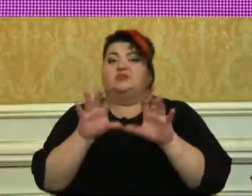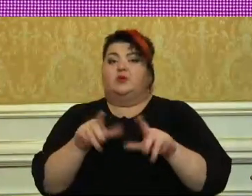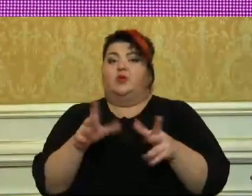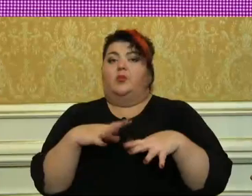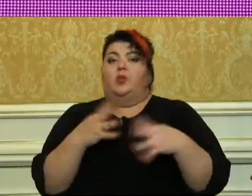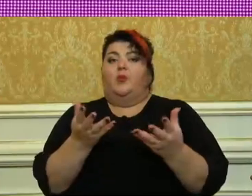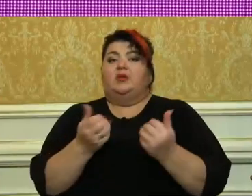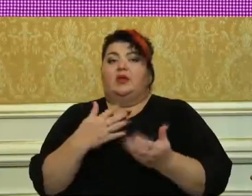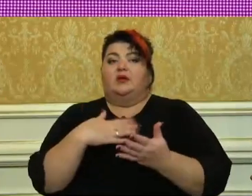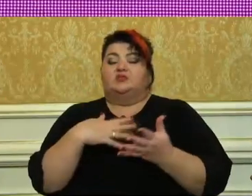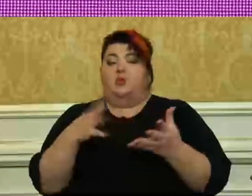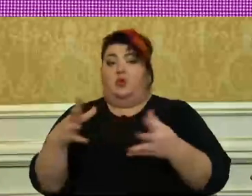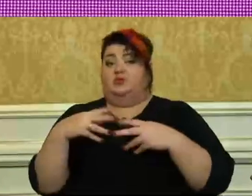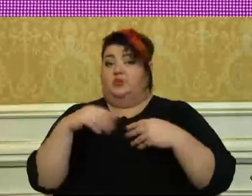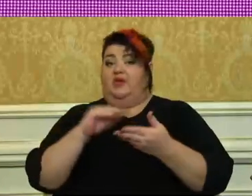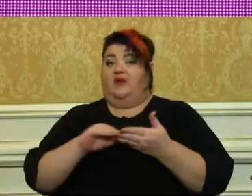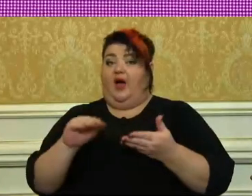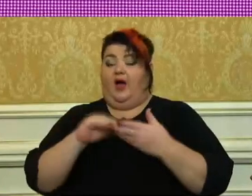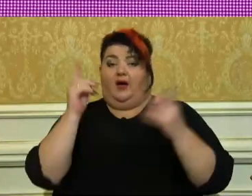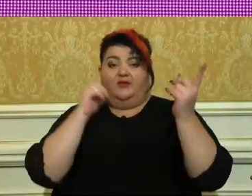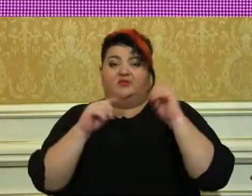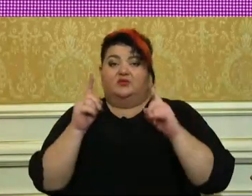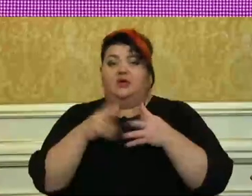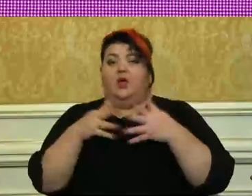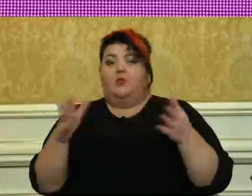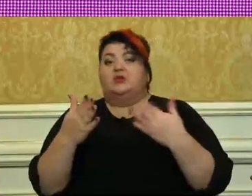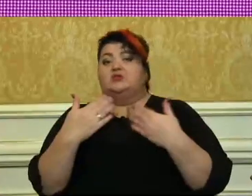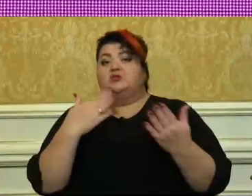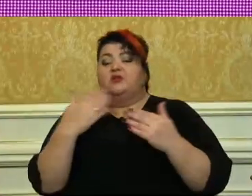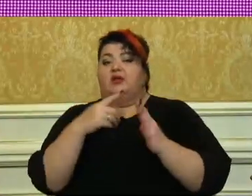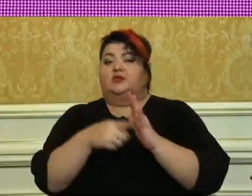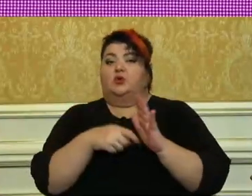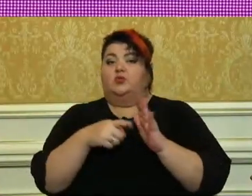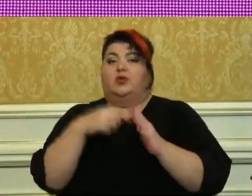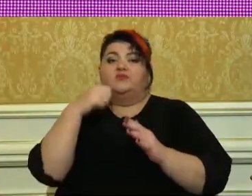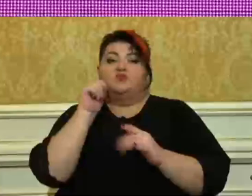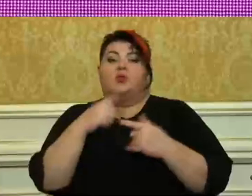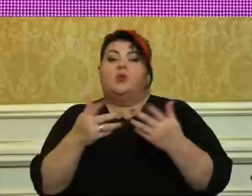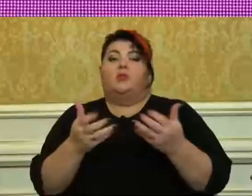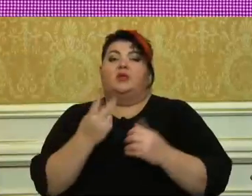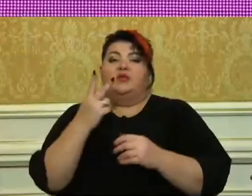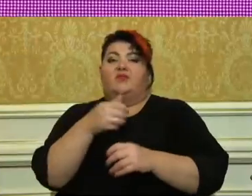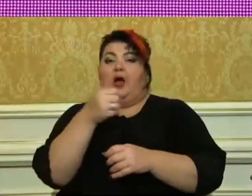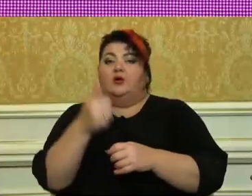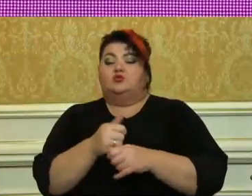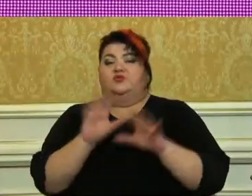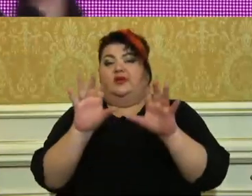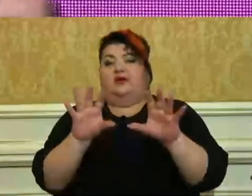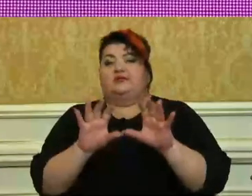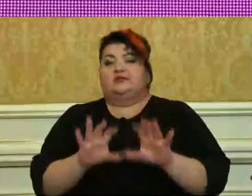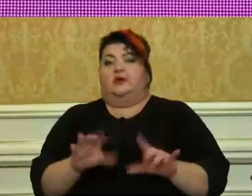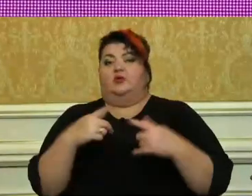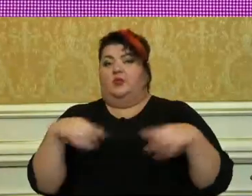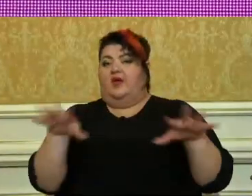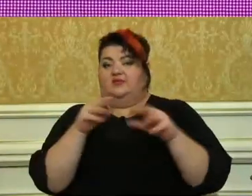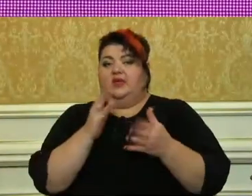people there. And in this list of laws which were adopted with my co-authorship, of course, yesterday, for